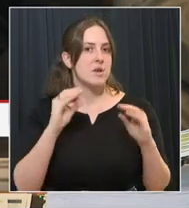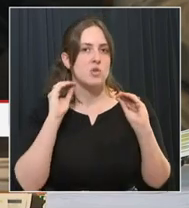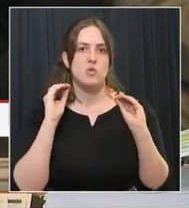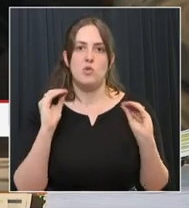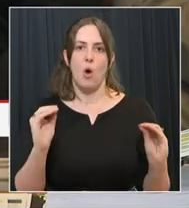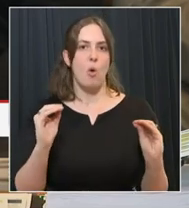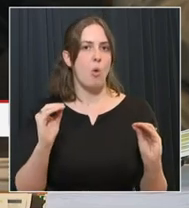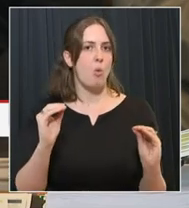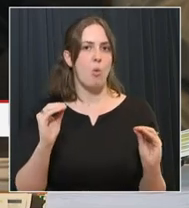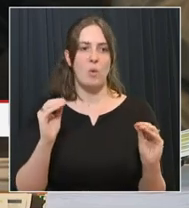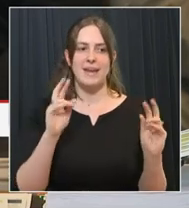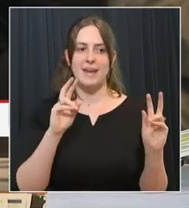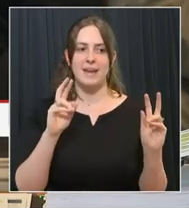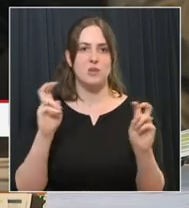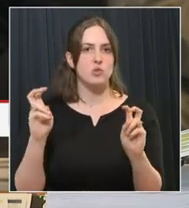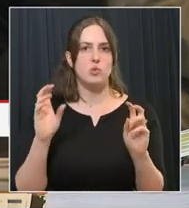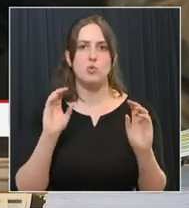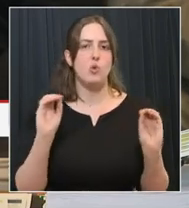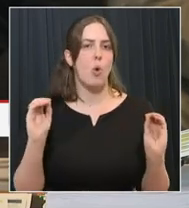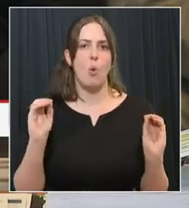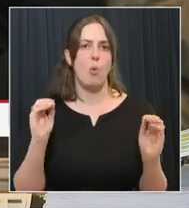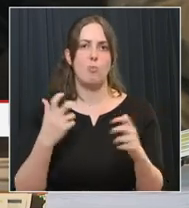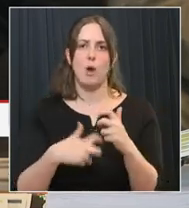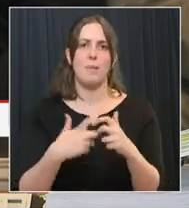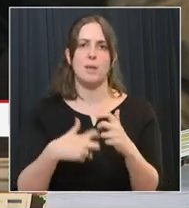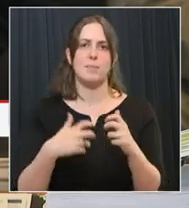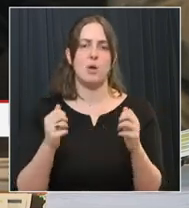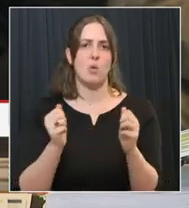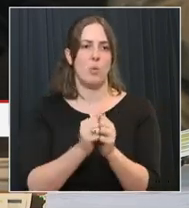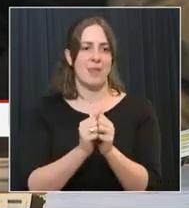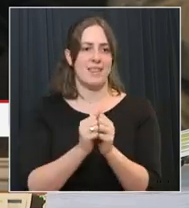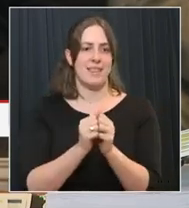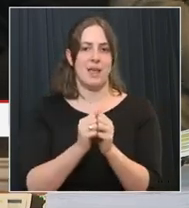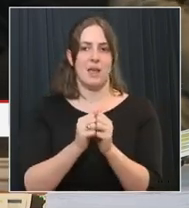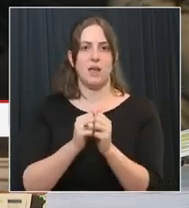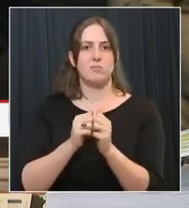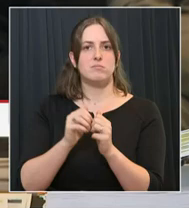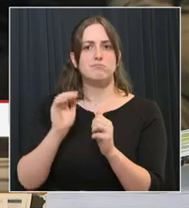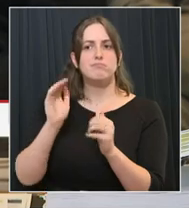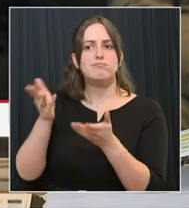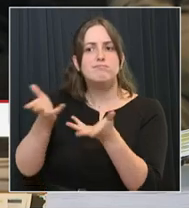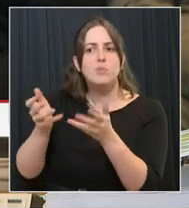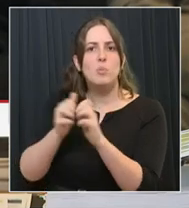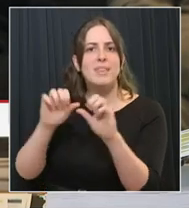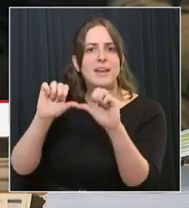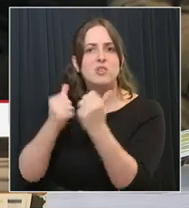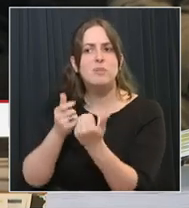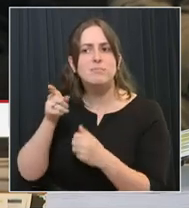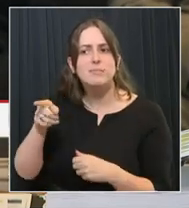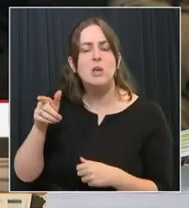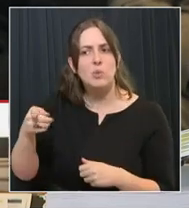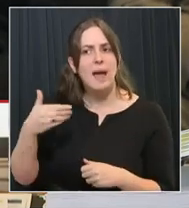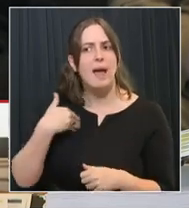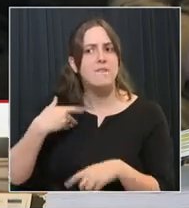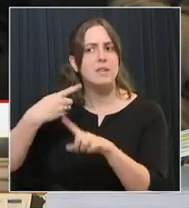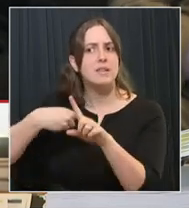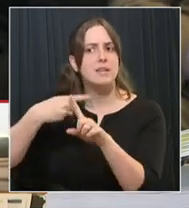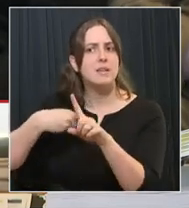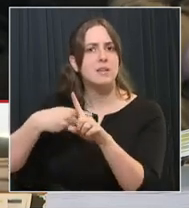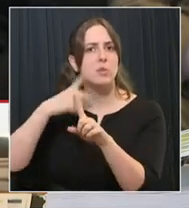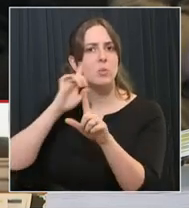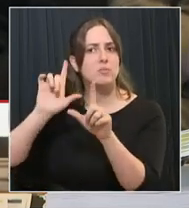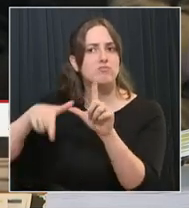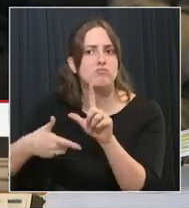some recent examples where we can talk about, we're saying, agency, you have this lease coming up. Do we need to